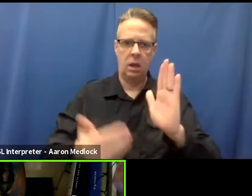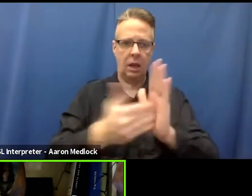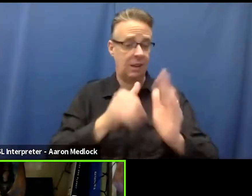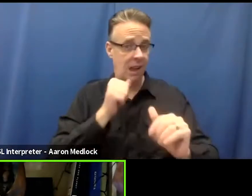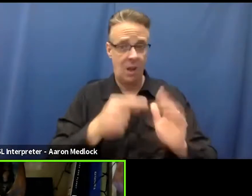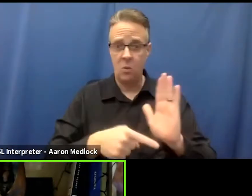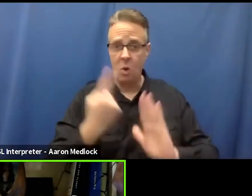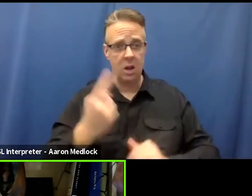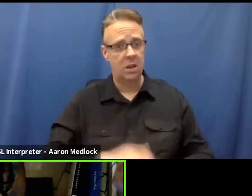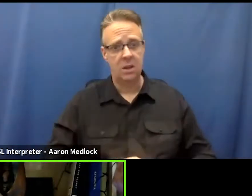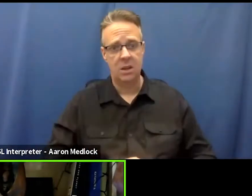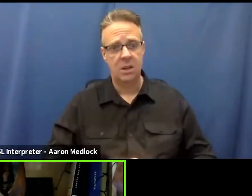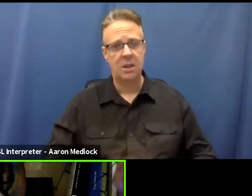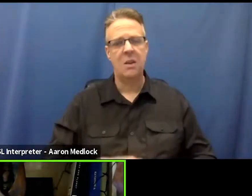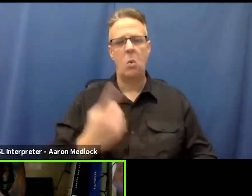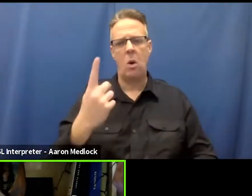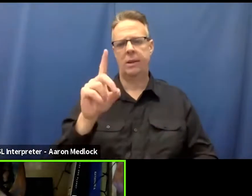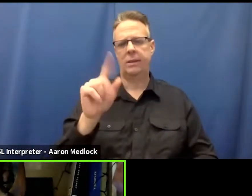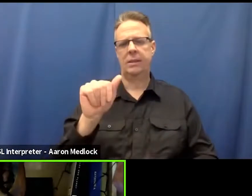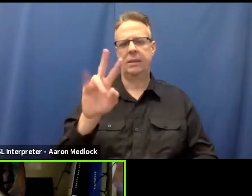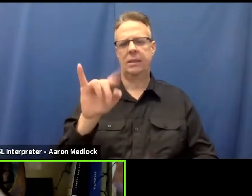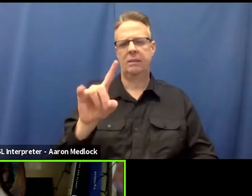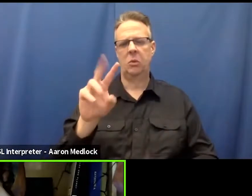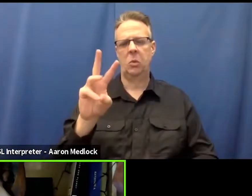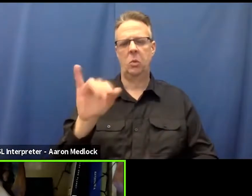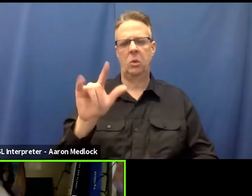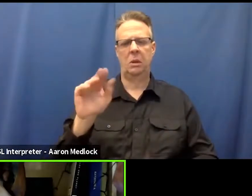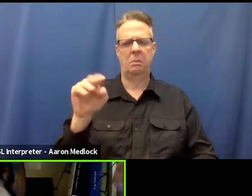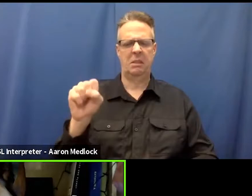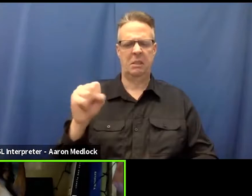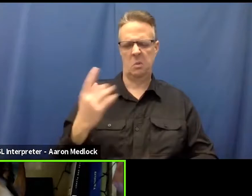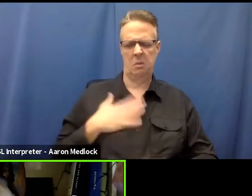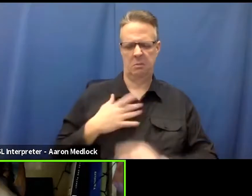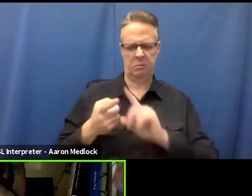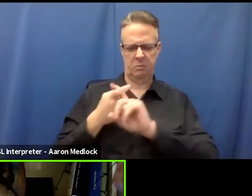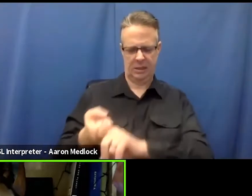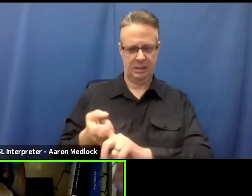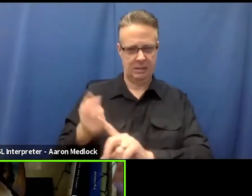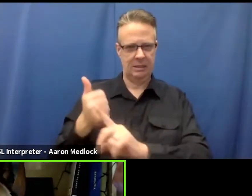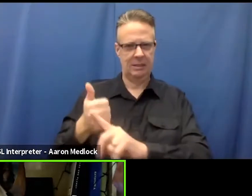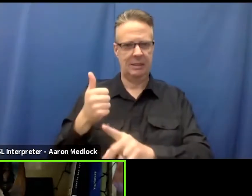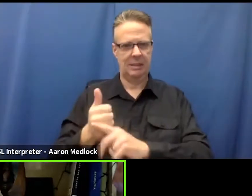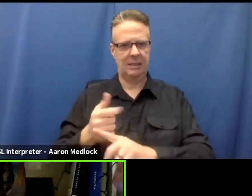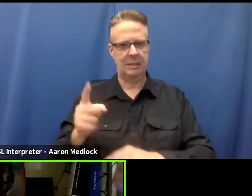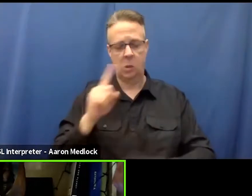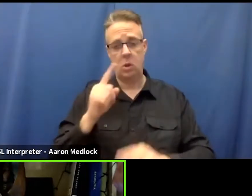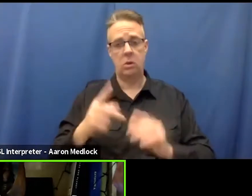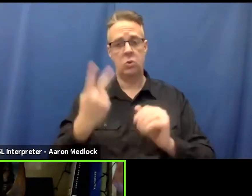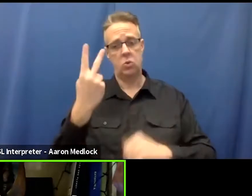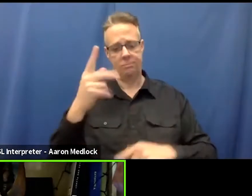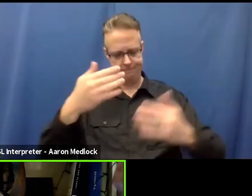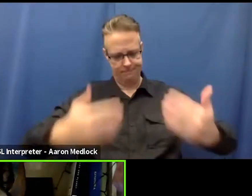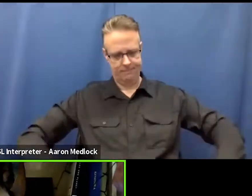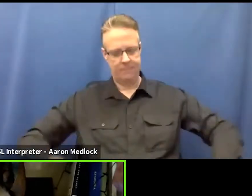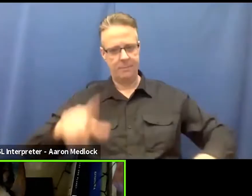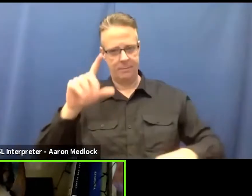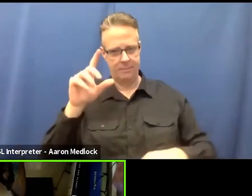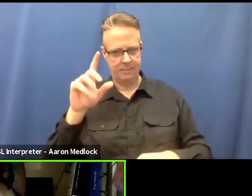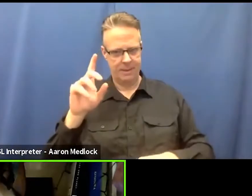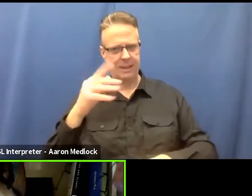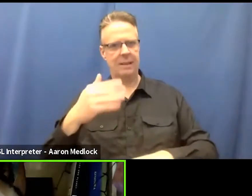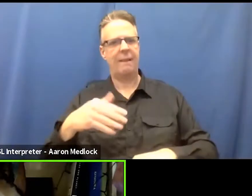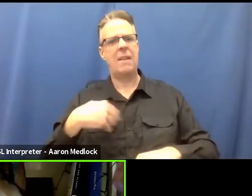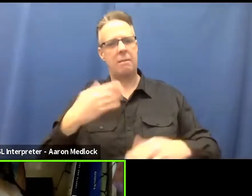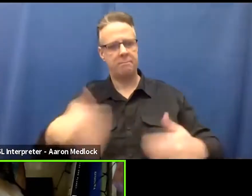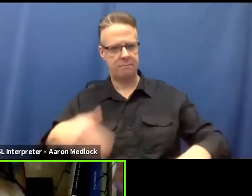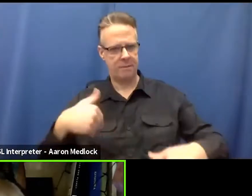a gentleman called David Williams, who's a good friend of mine. And he is a double amputee. And he's a wheelchair user and